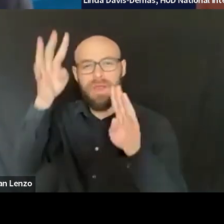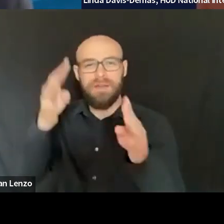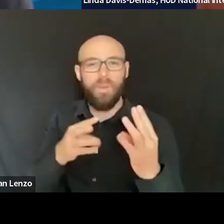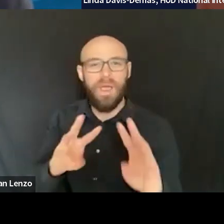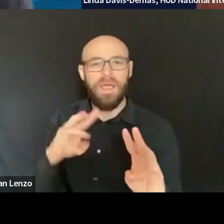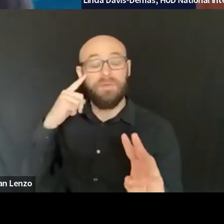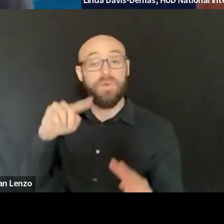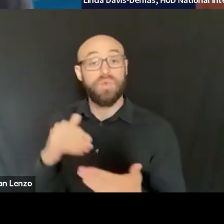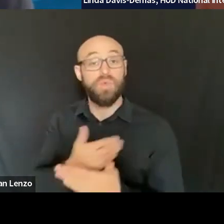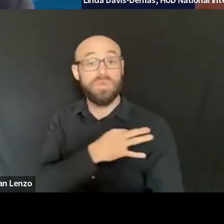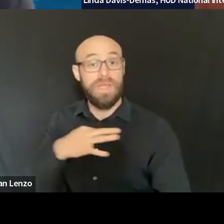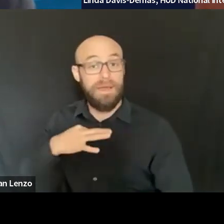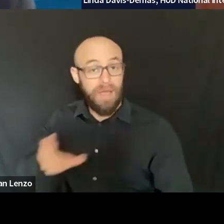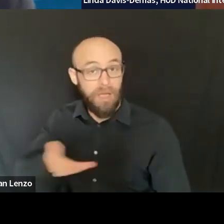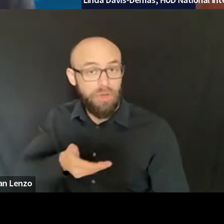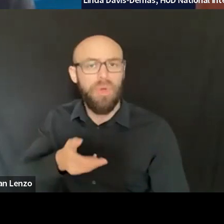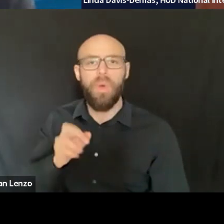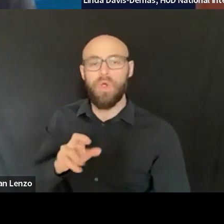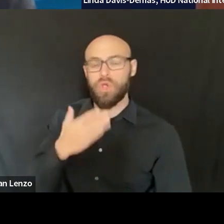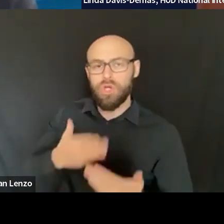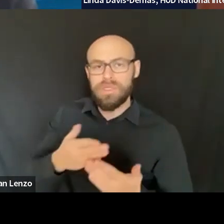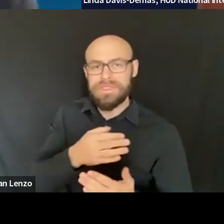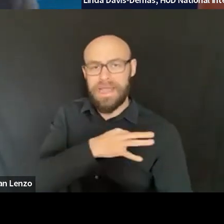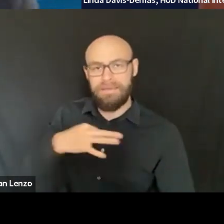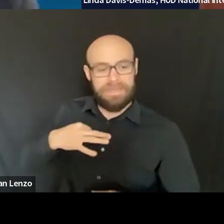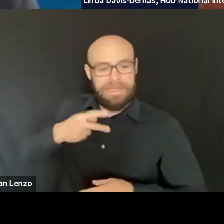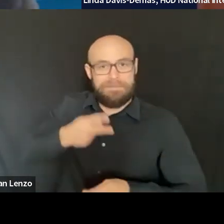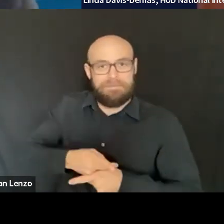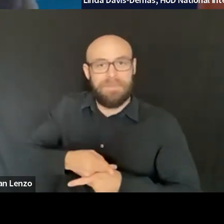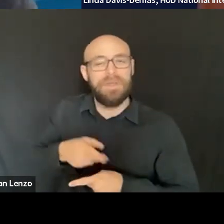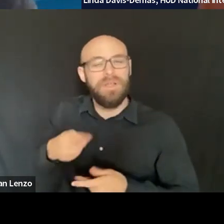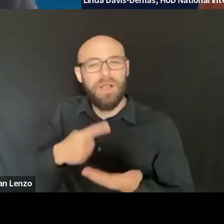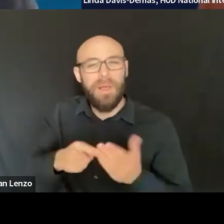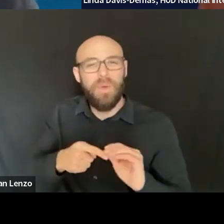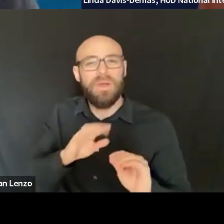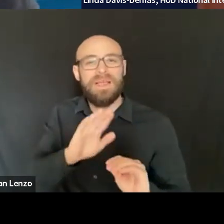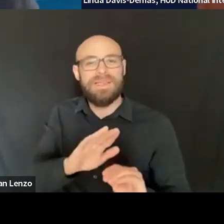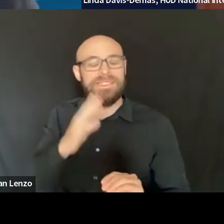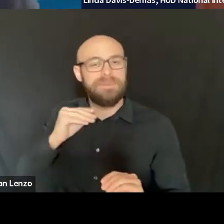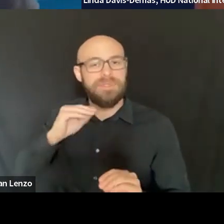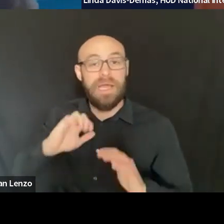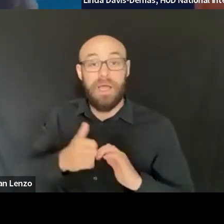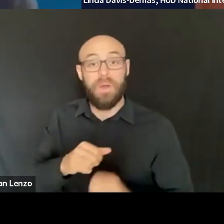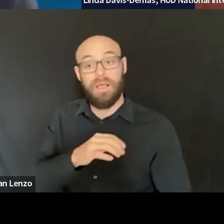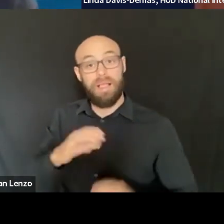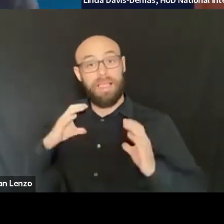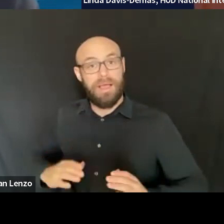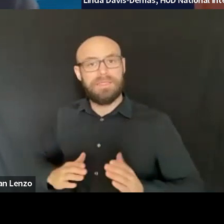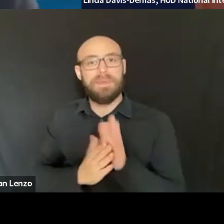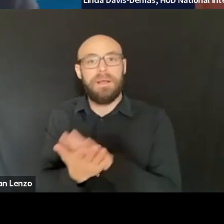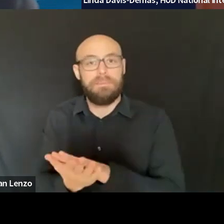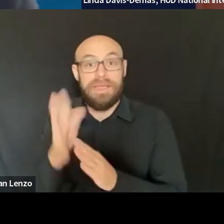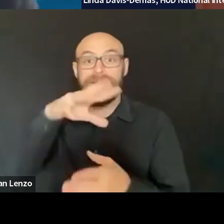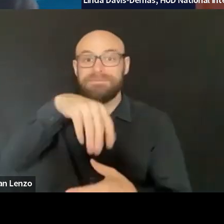staff on board. He spoke to his personal experience where clients have become members of the housing counseling profession